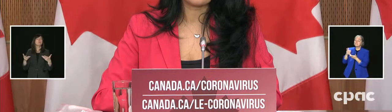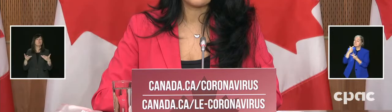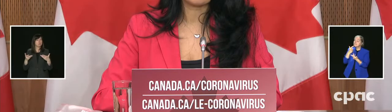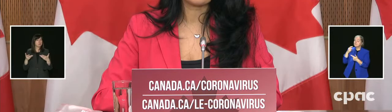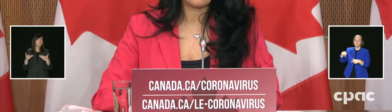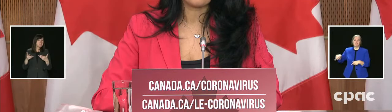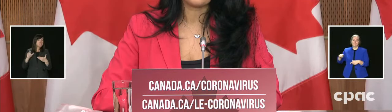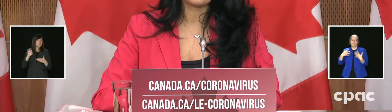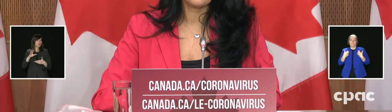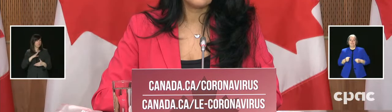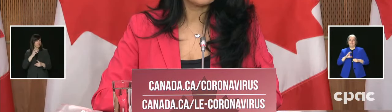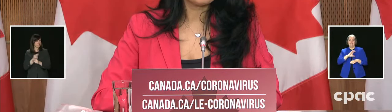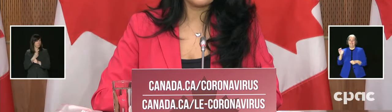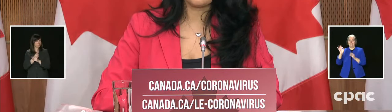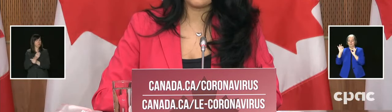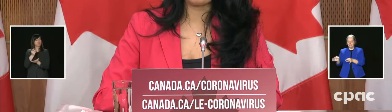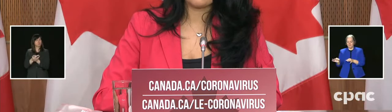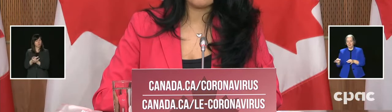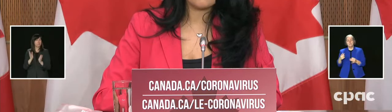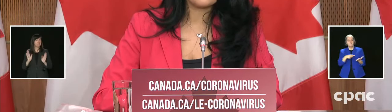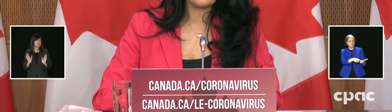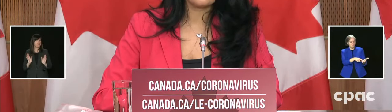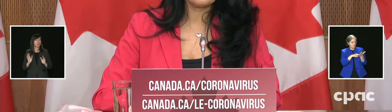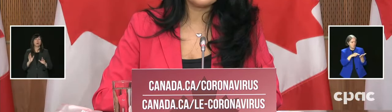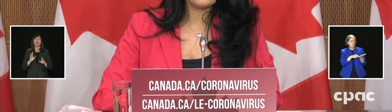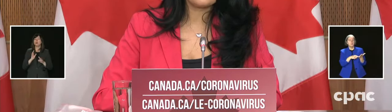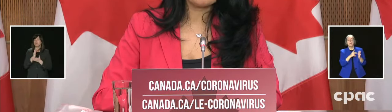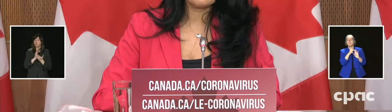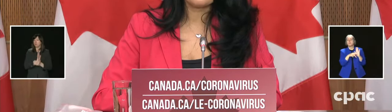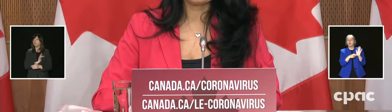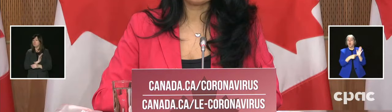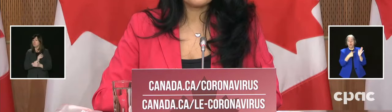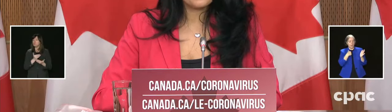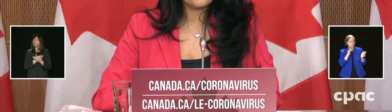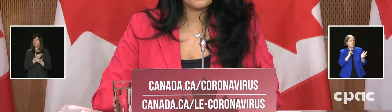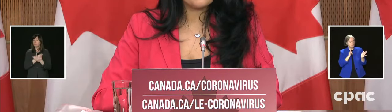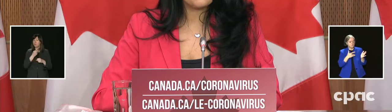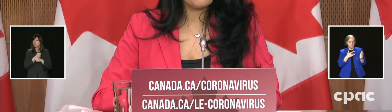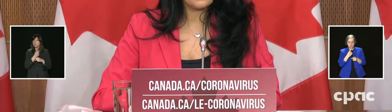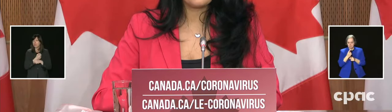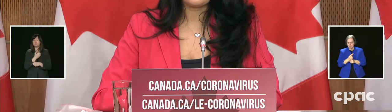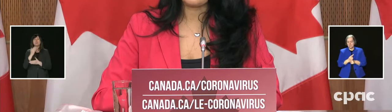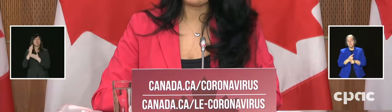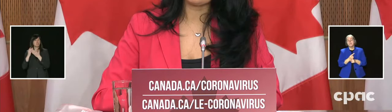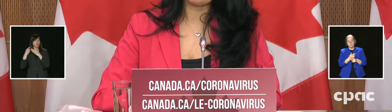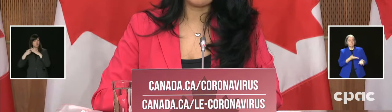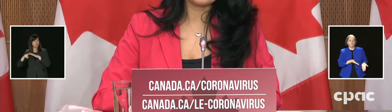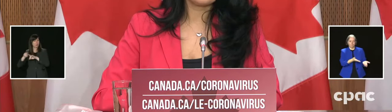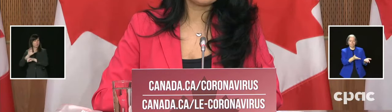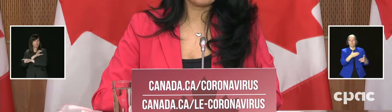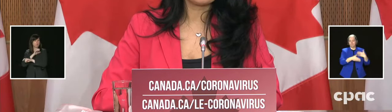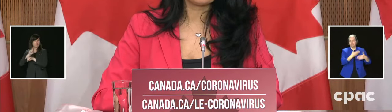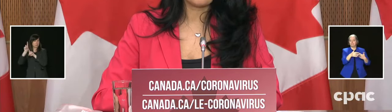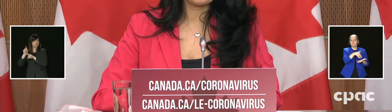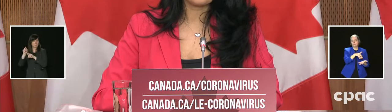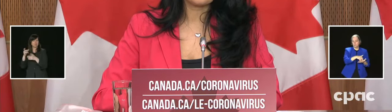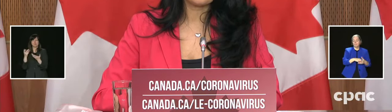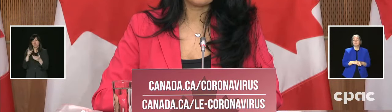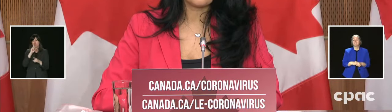authorize that if that was appropriate. So again, some promising data, some clinical trials underway, and more data is